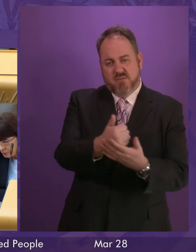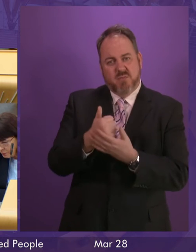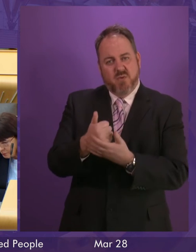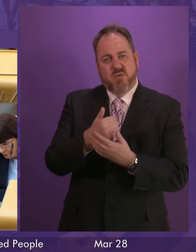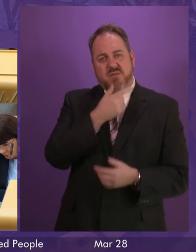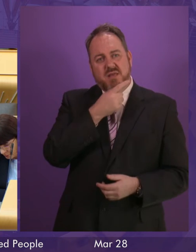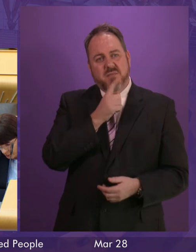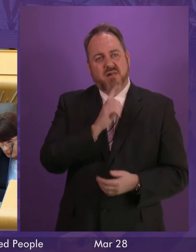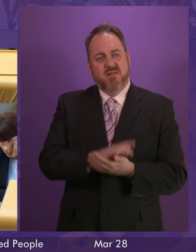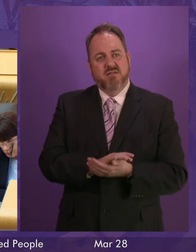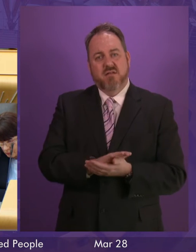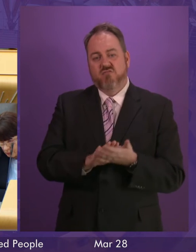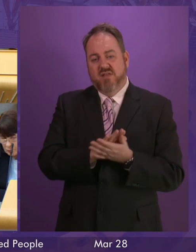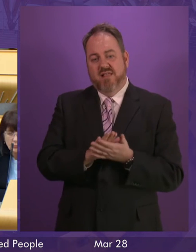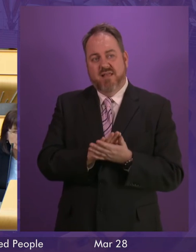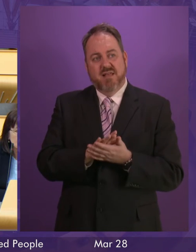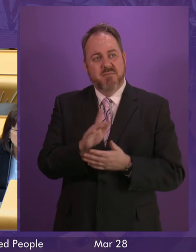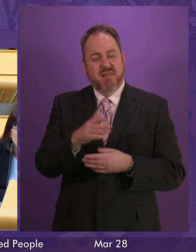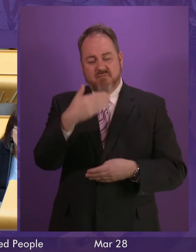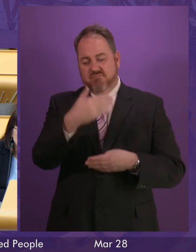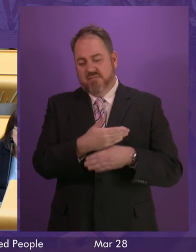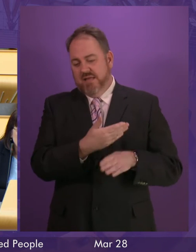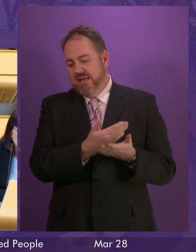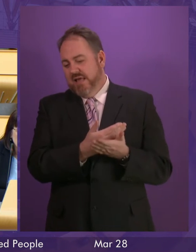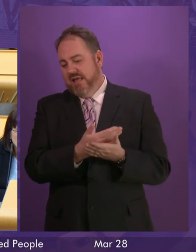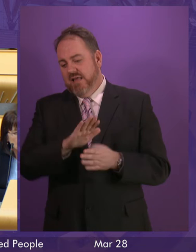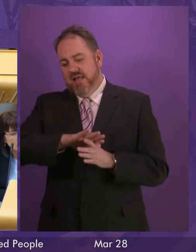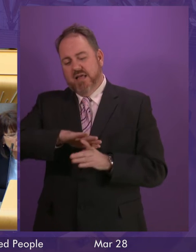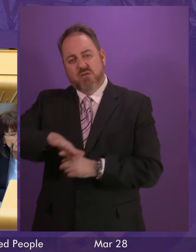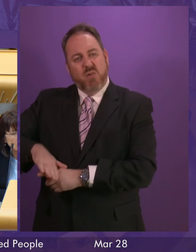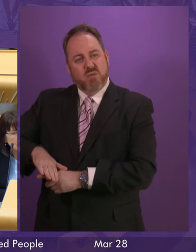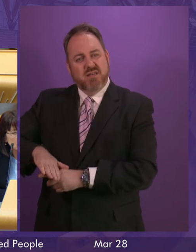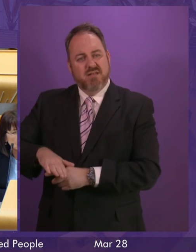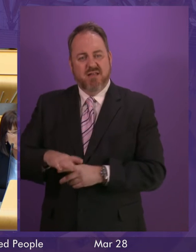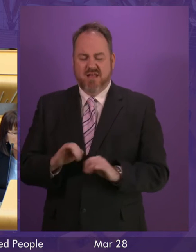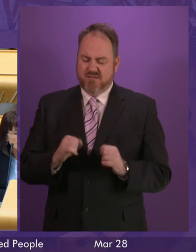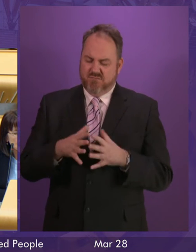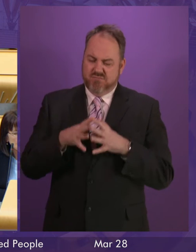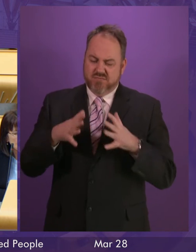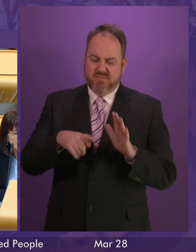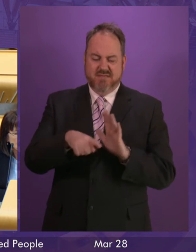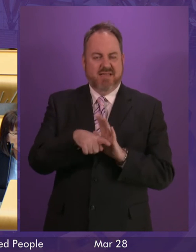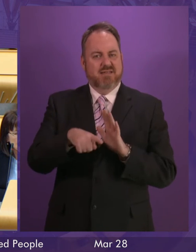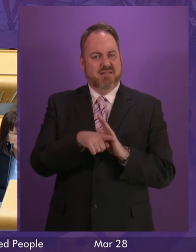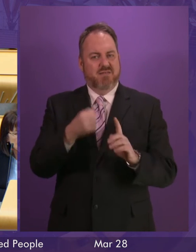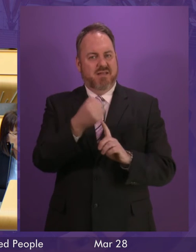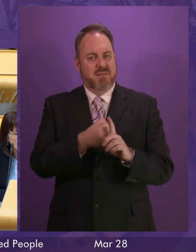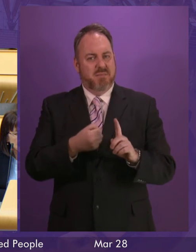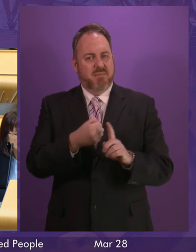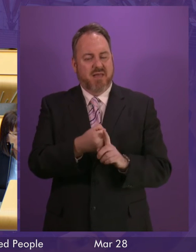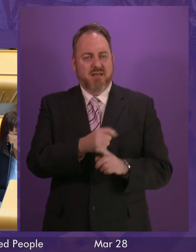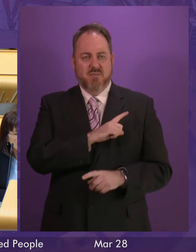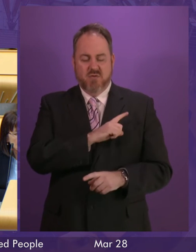consequence of being excluded from the local pub, the community venue, or a particular activity is that disabled people are prevented